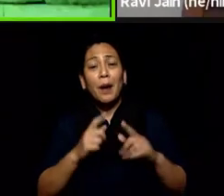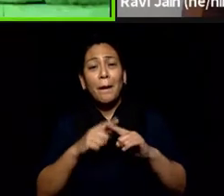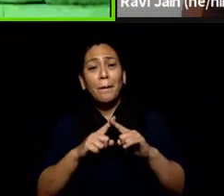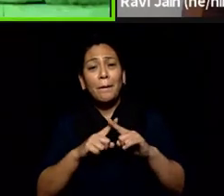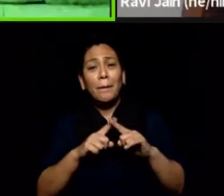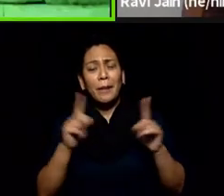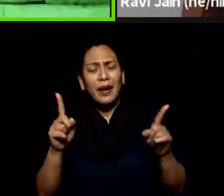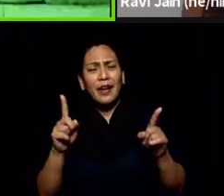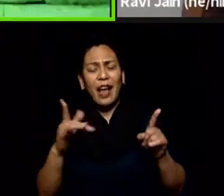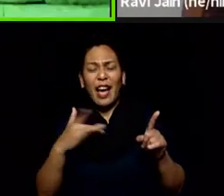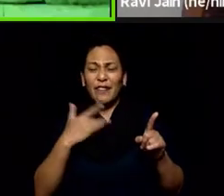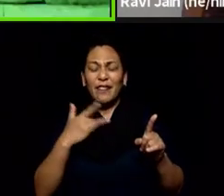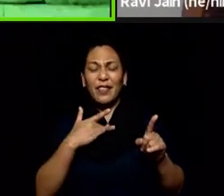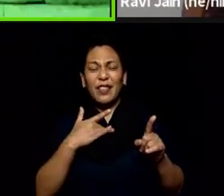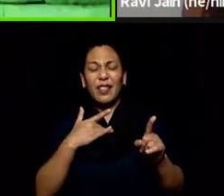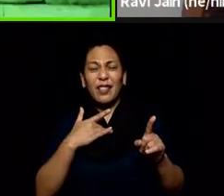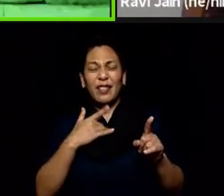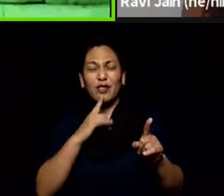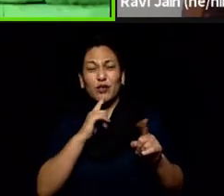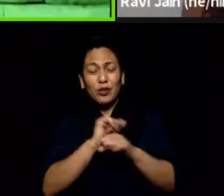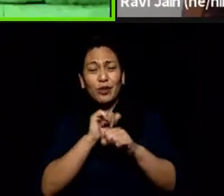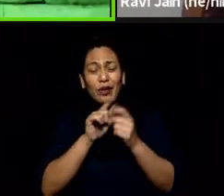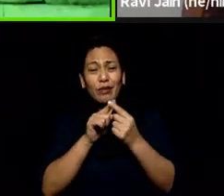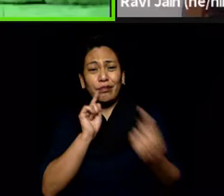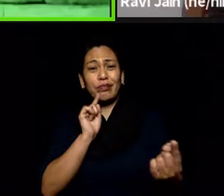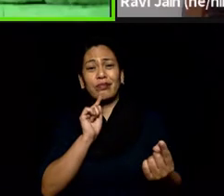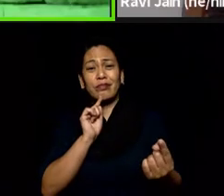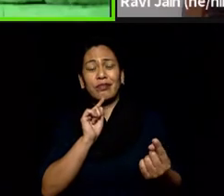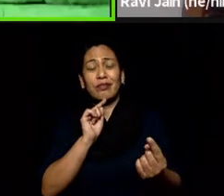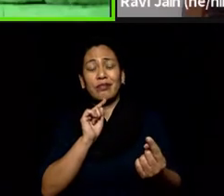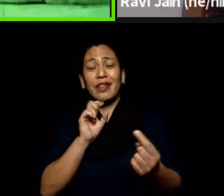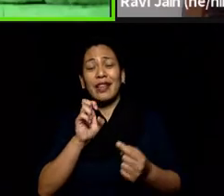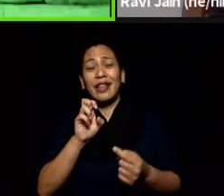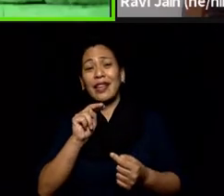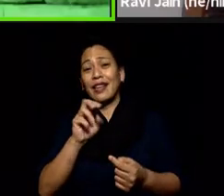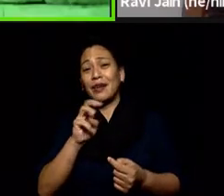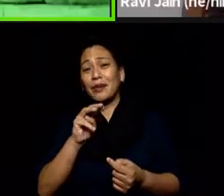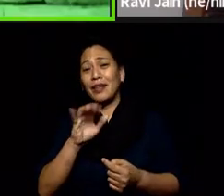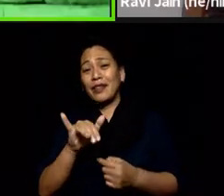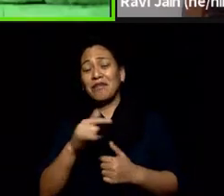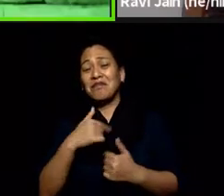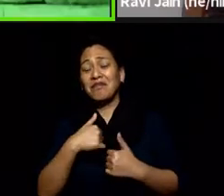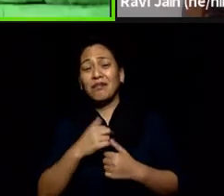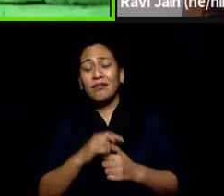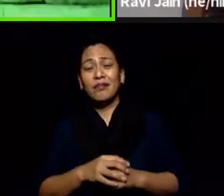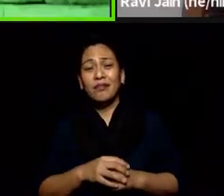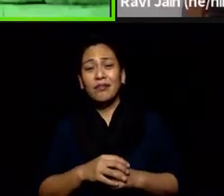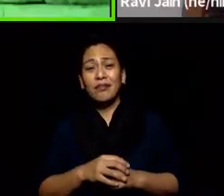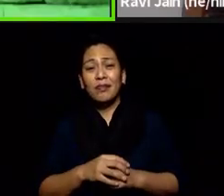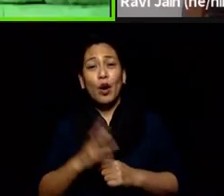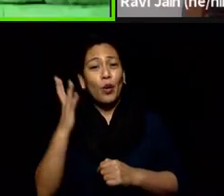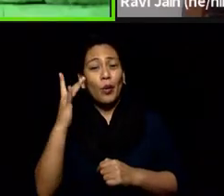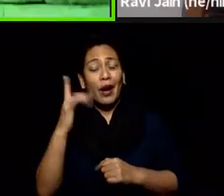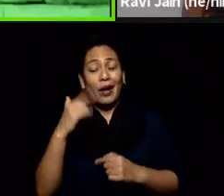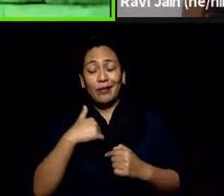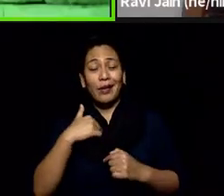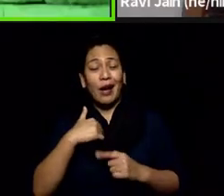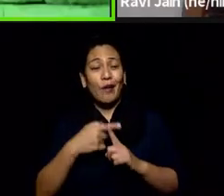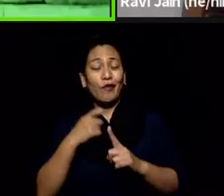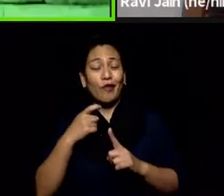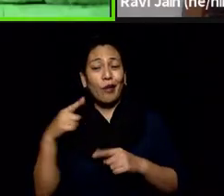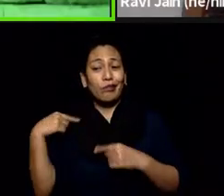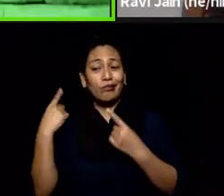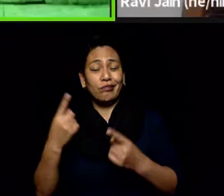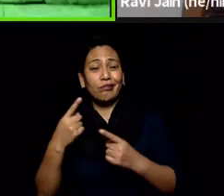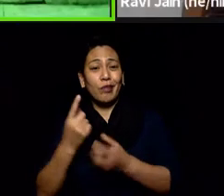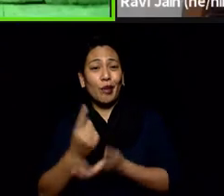But I do feel like the enemy, you know, I do actually. And it's because I come from privilege, and it's